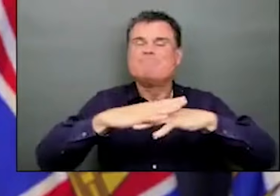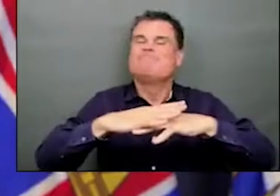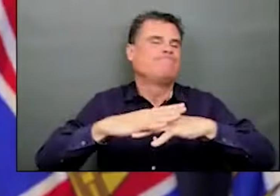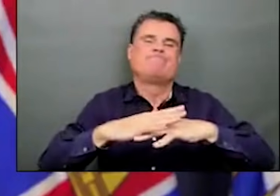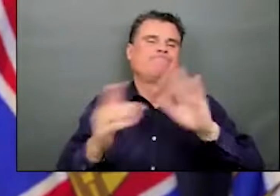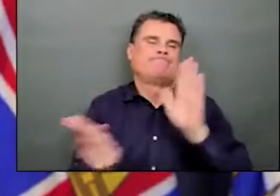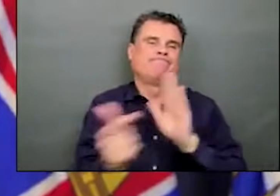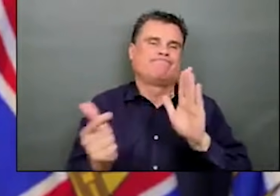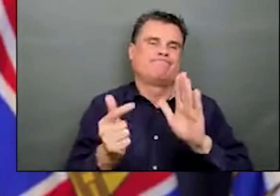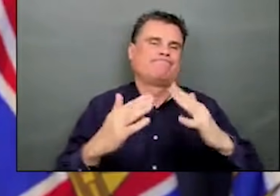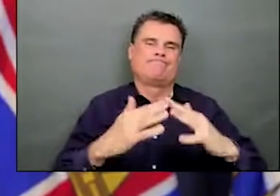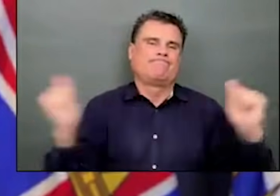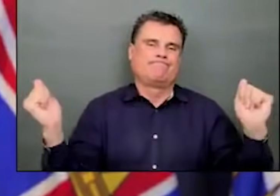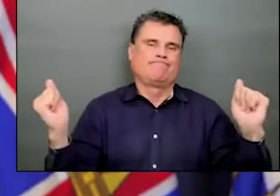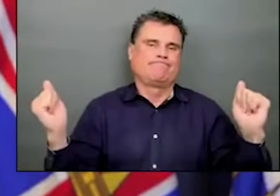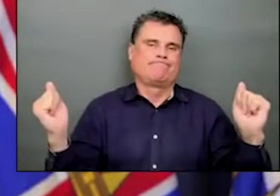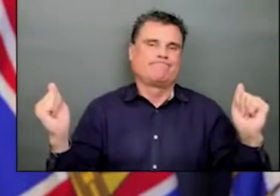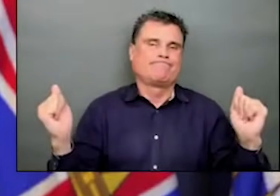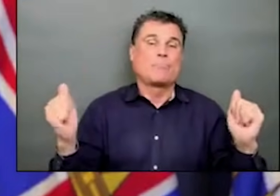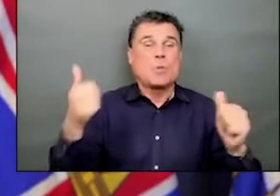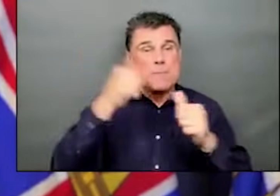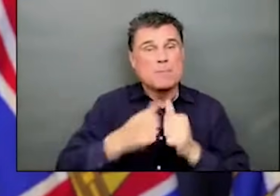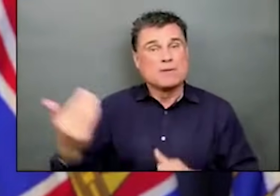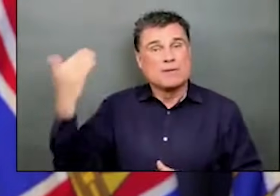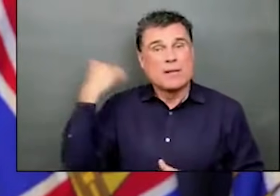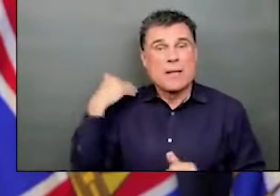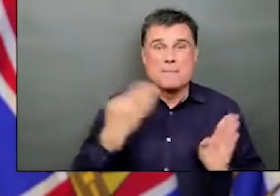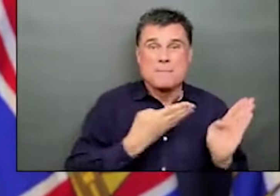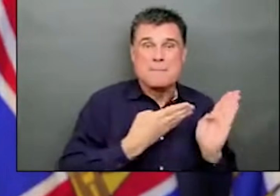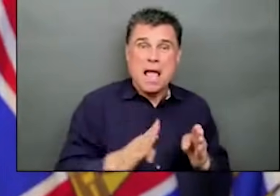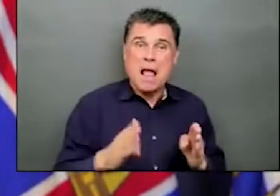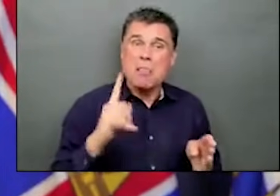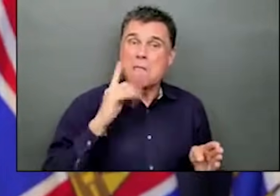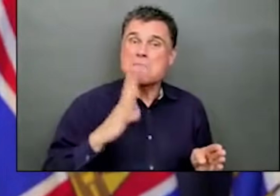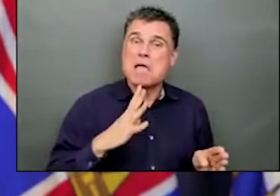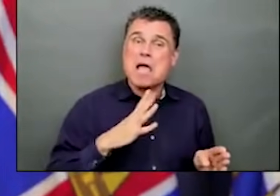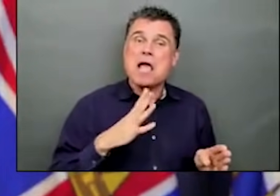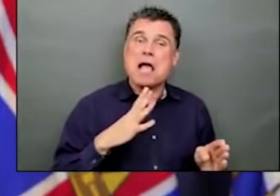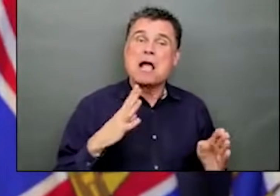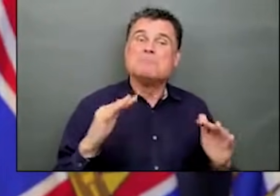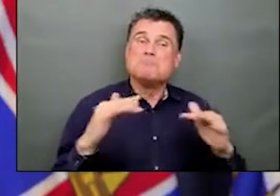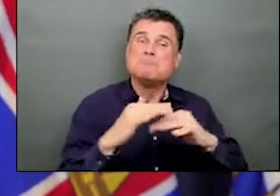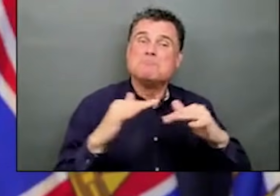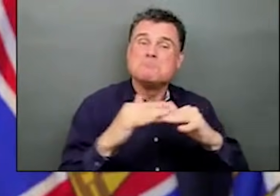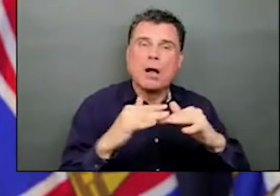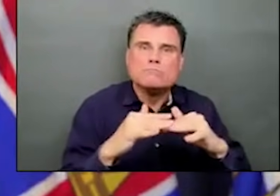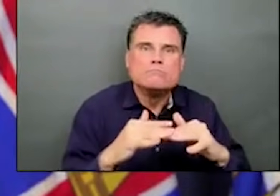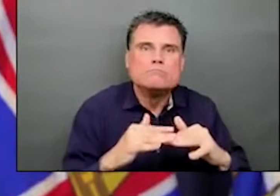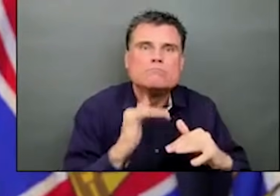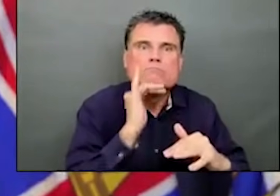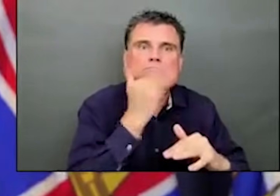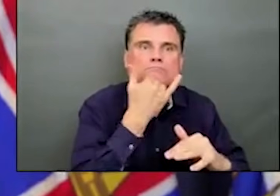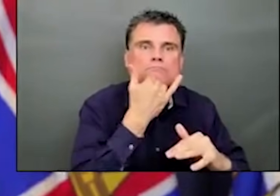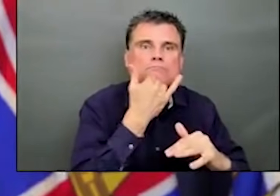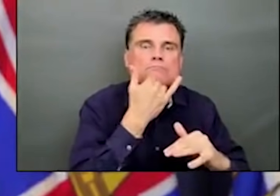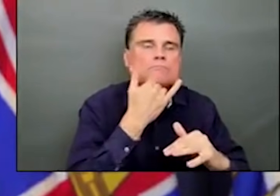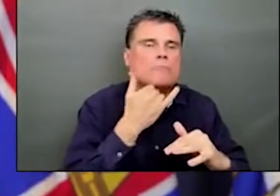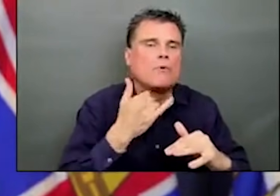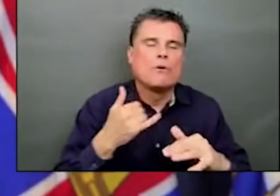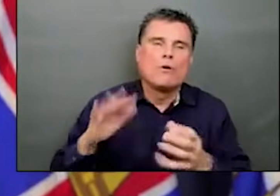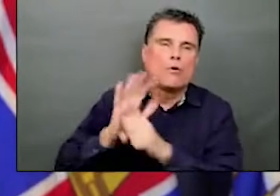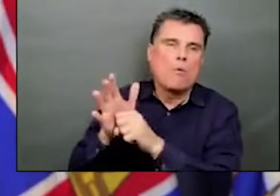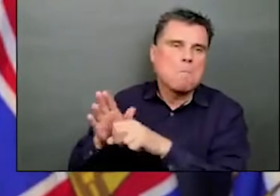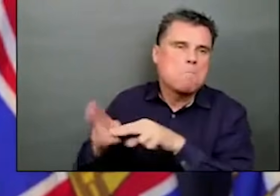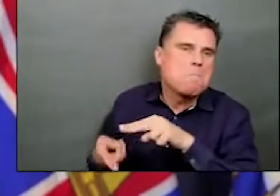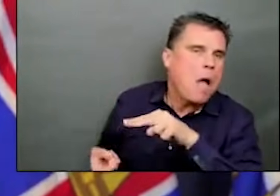safety plans that we had in place weren't working anymore. The probability that somebody, even in a group of 10, was carrying the